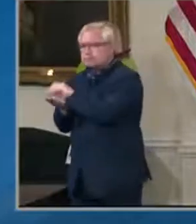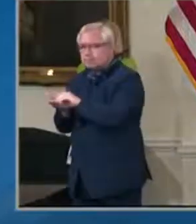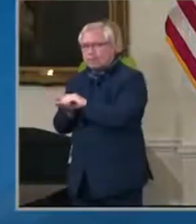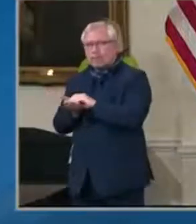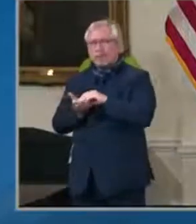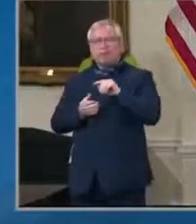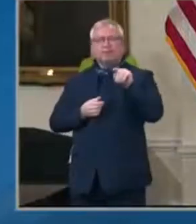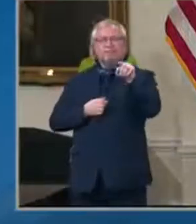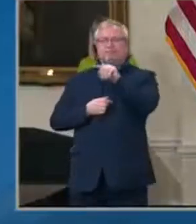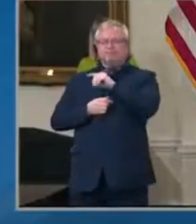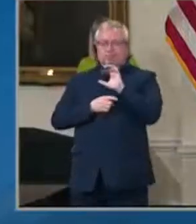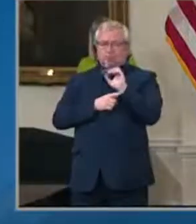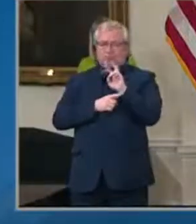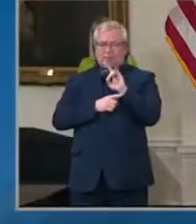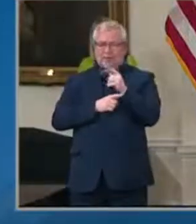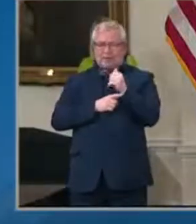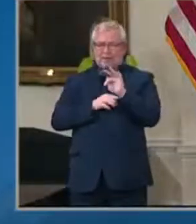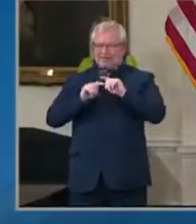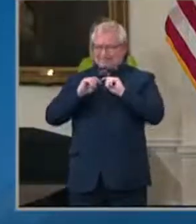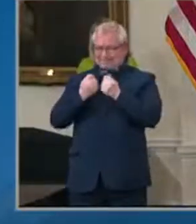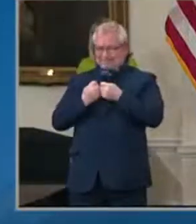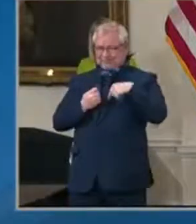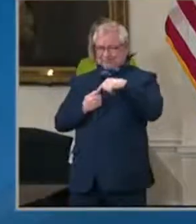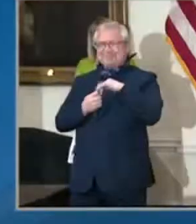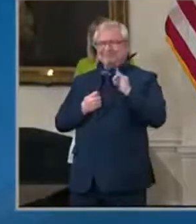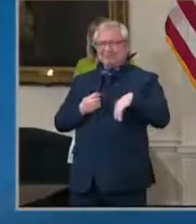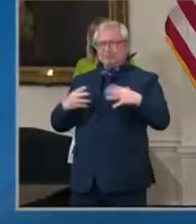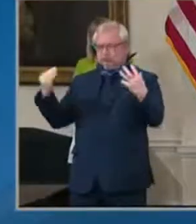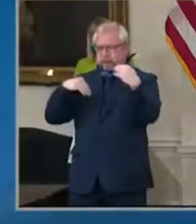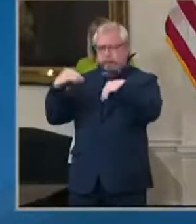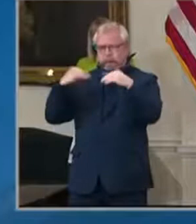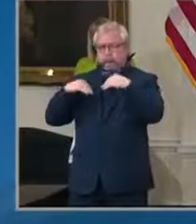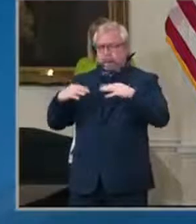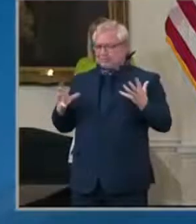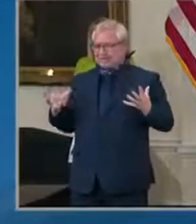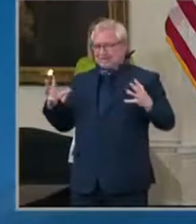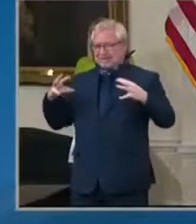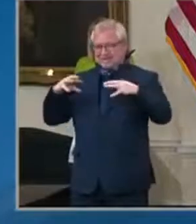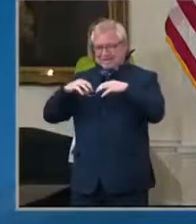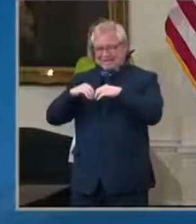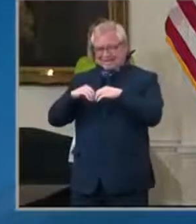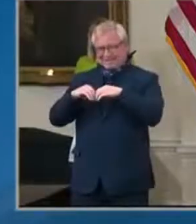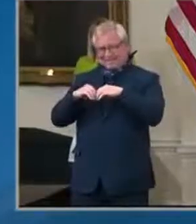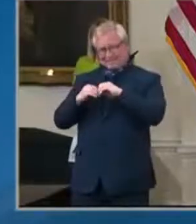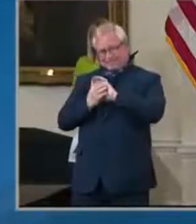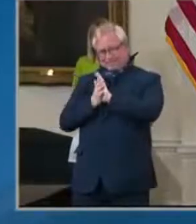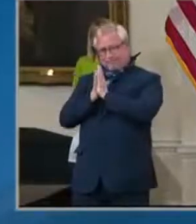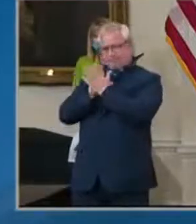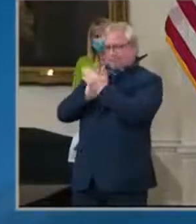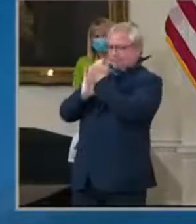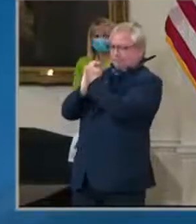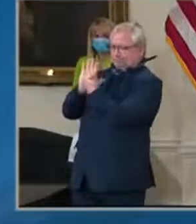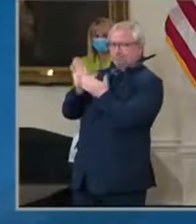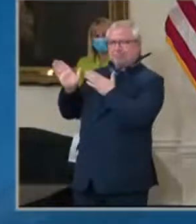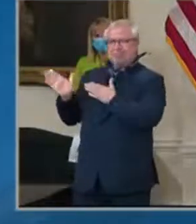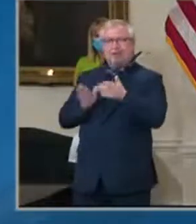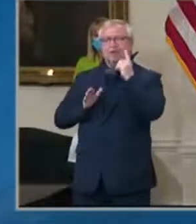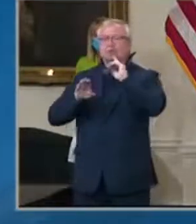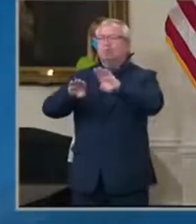this roadmap for the recovery of Maryland. The result is a well-thought-out,